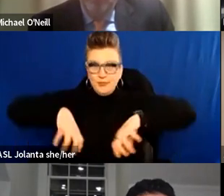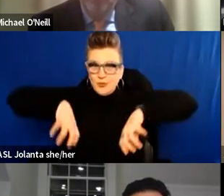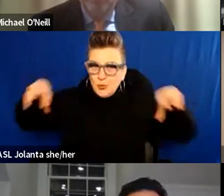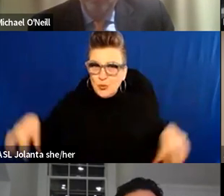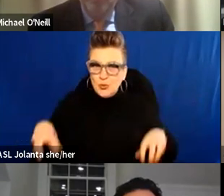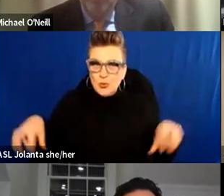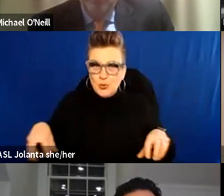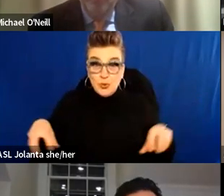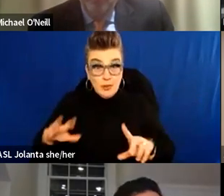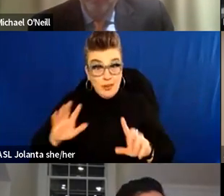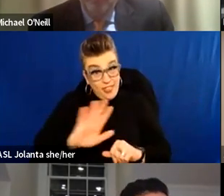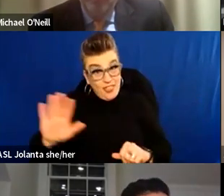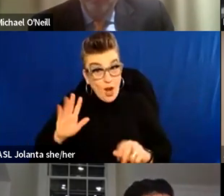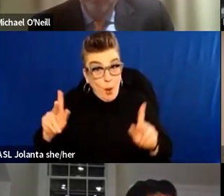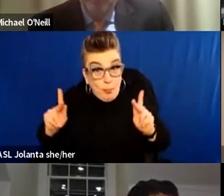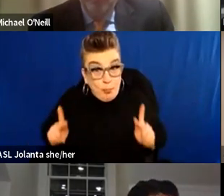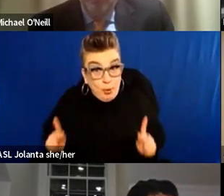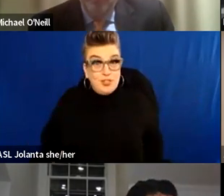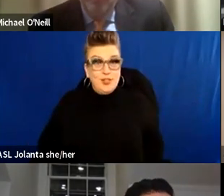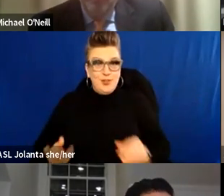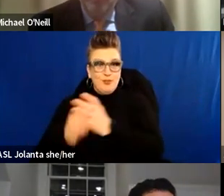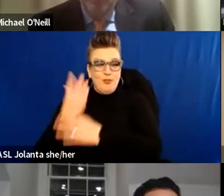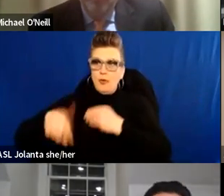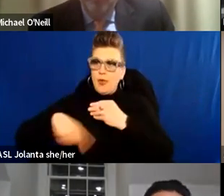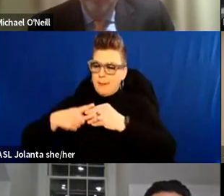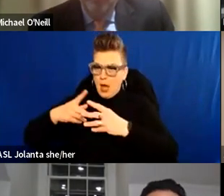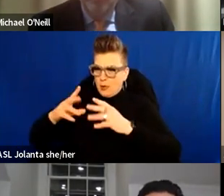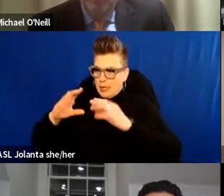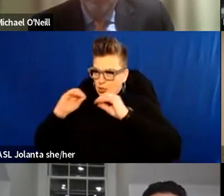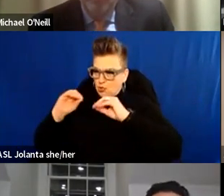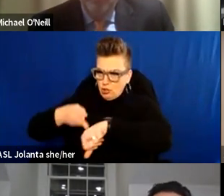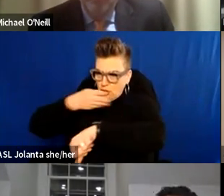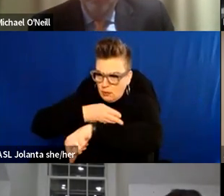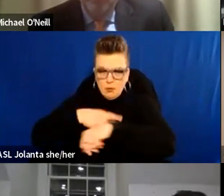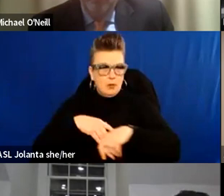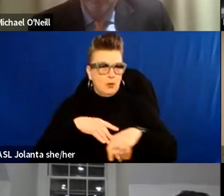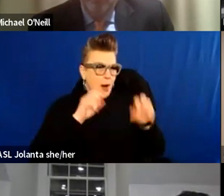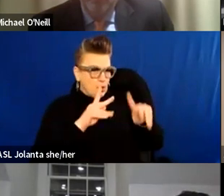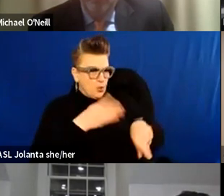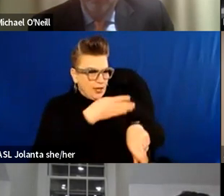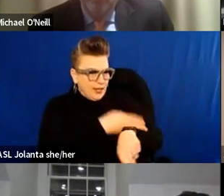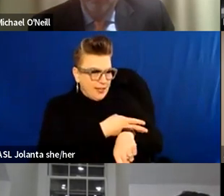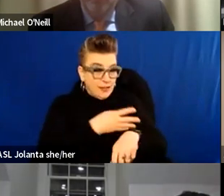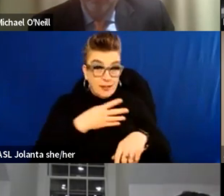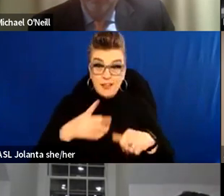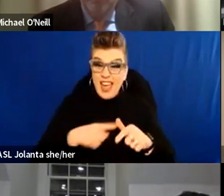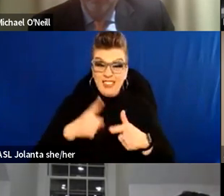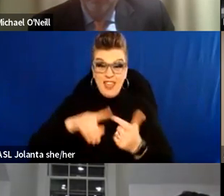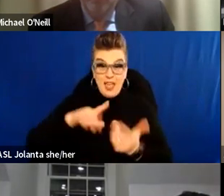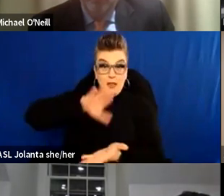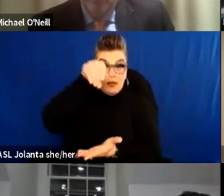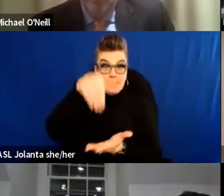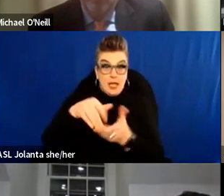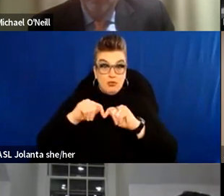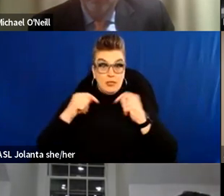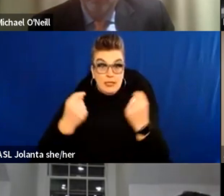personal growth around improving instruction and improving opportunities and then the central team